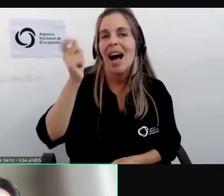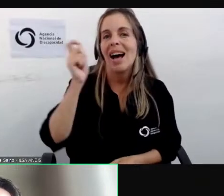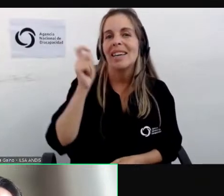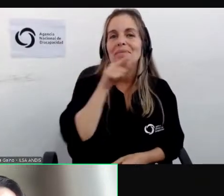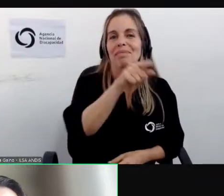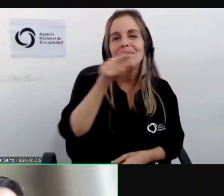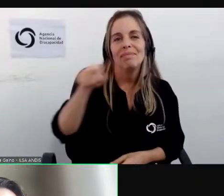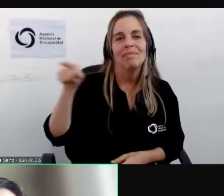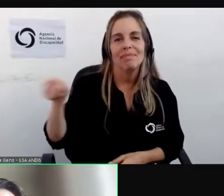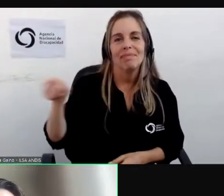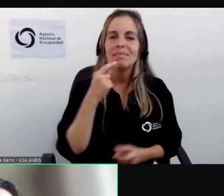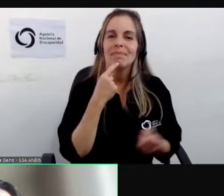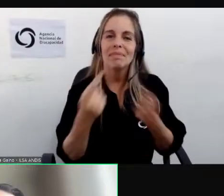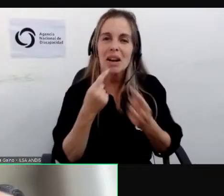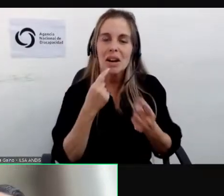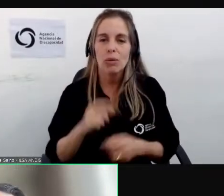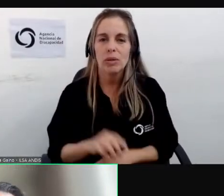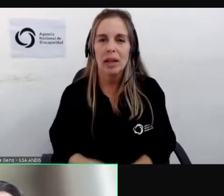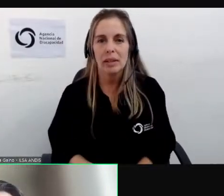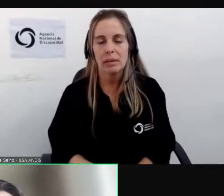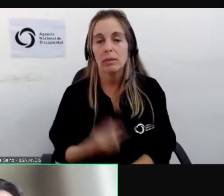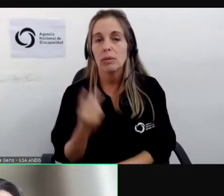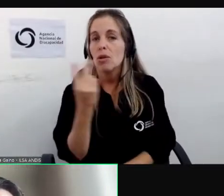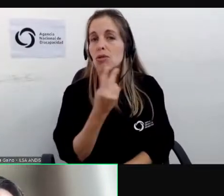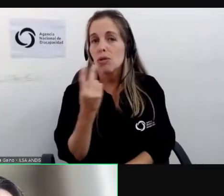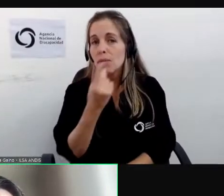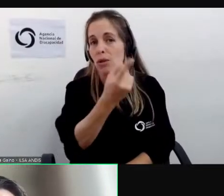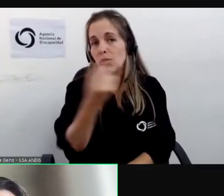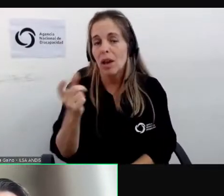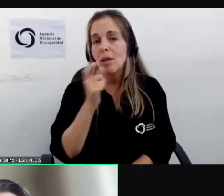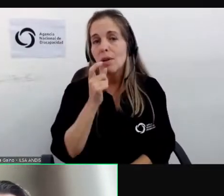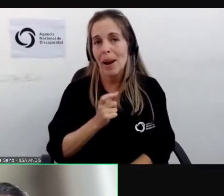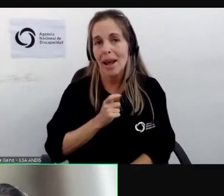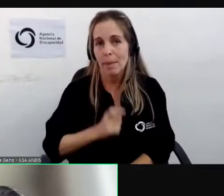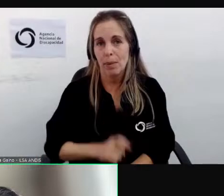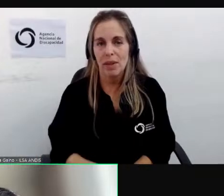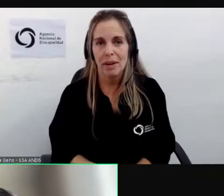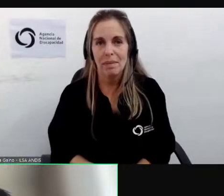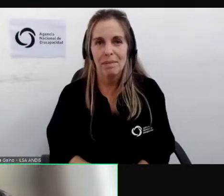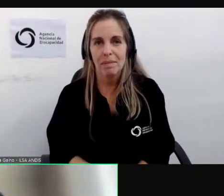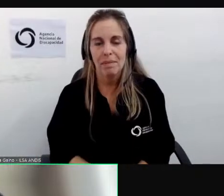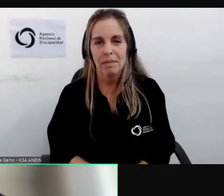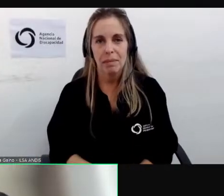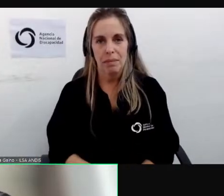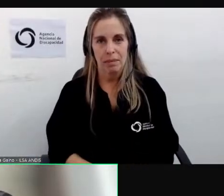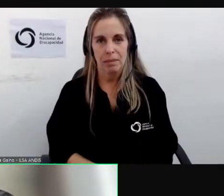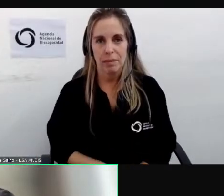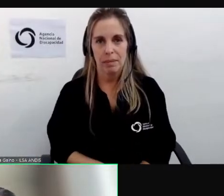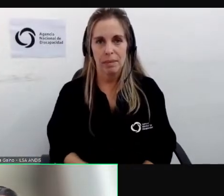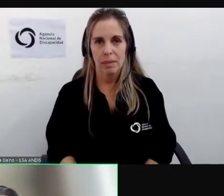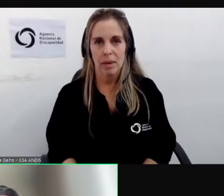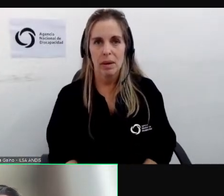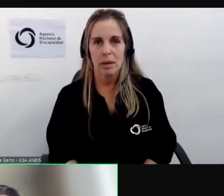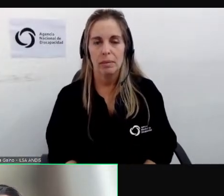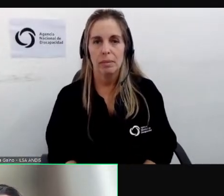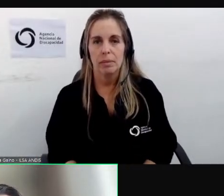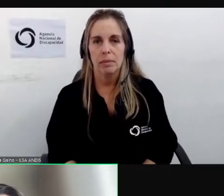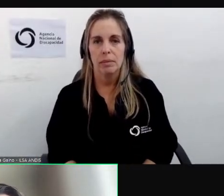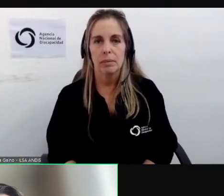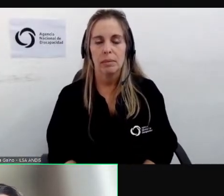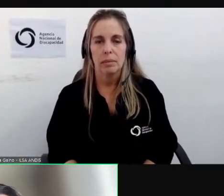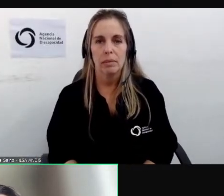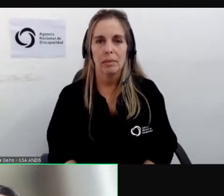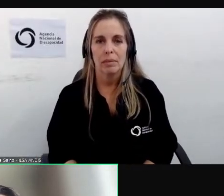will address the questions to each speaker, and you will have 2 minutes to answer these questions.